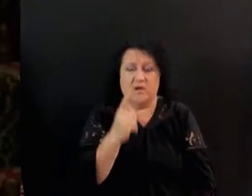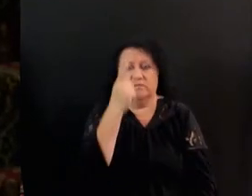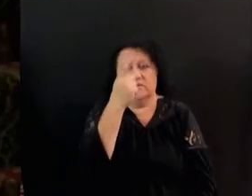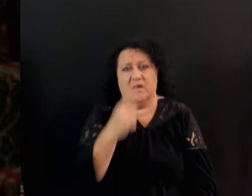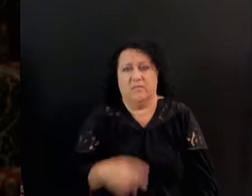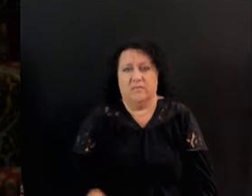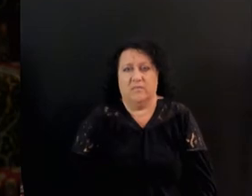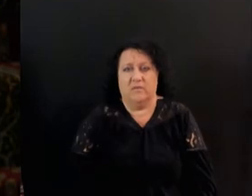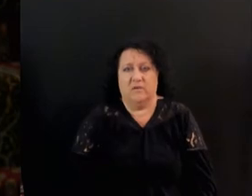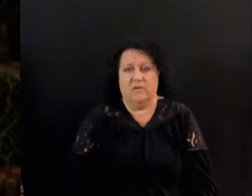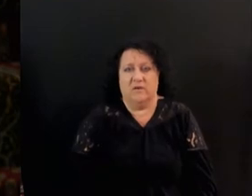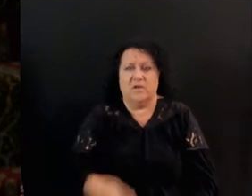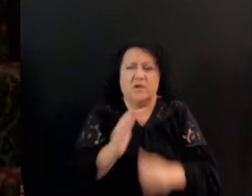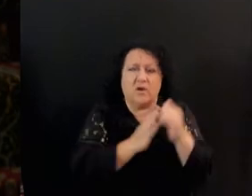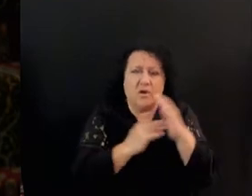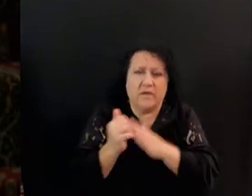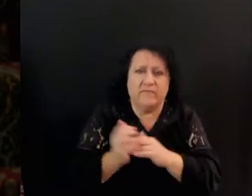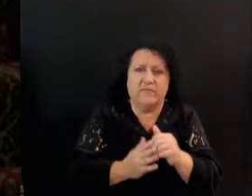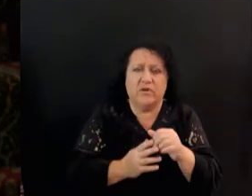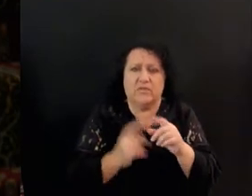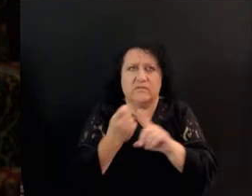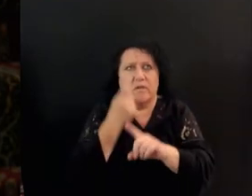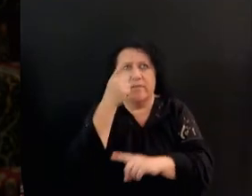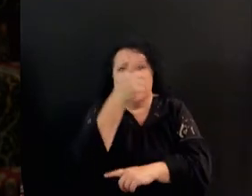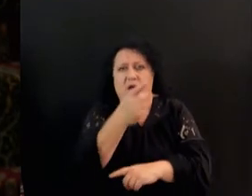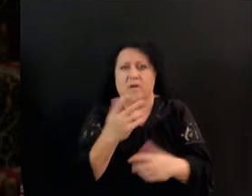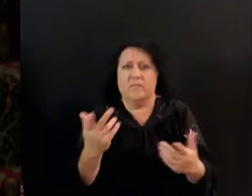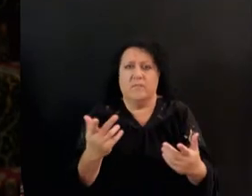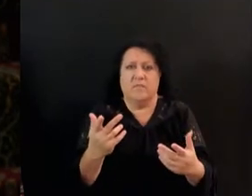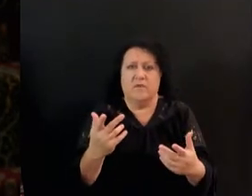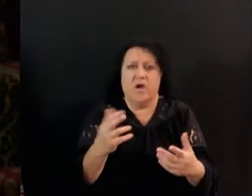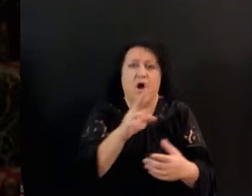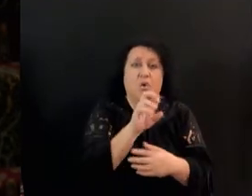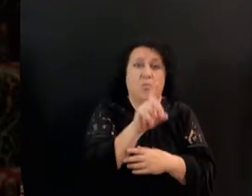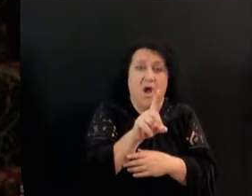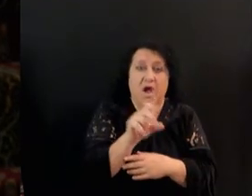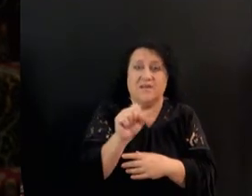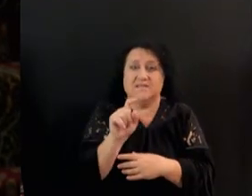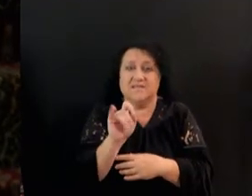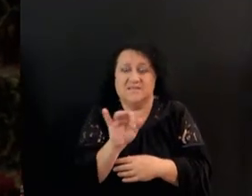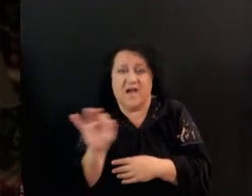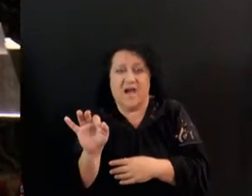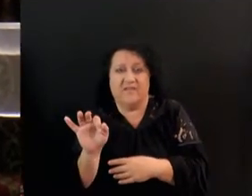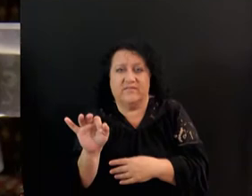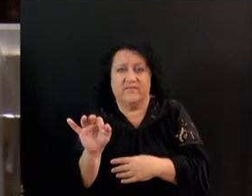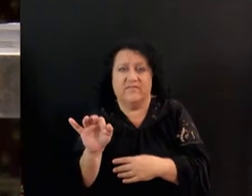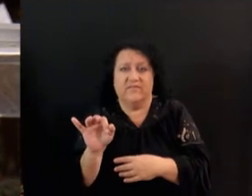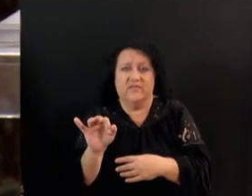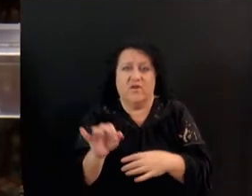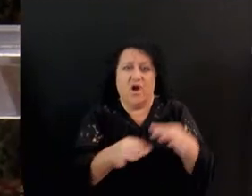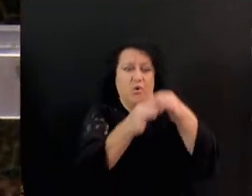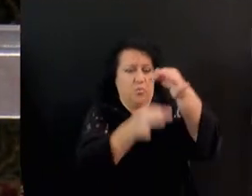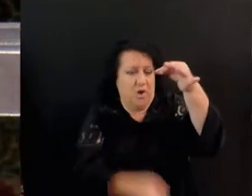His rod, his staff. Do you know what a shepherd's rod does? It's a club. Not to beat the sheep.